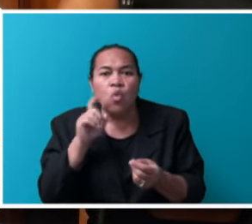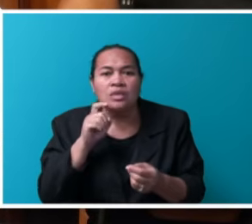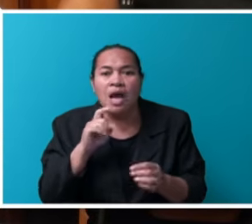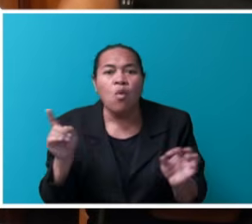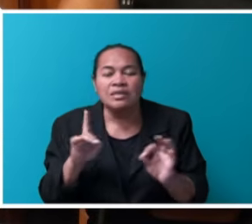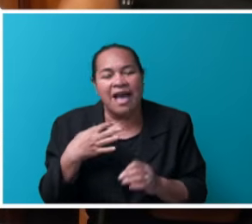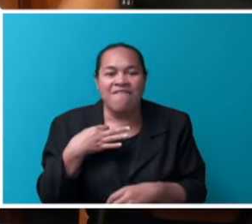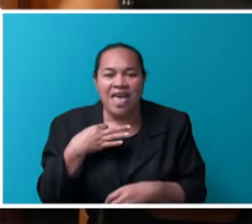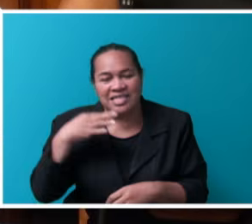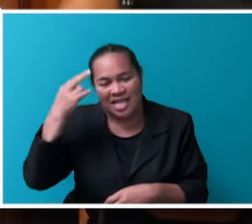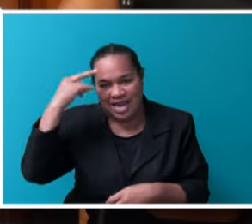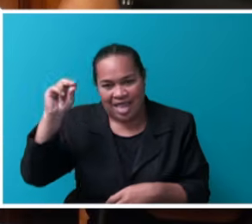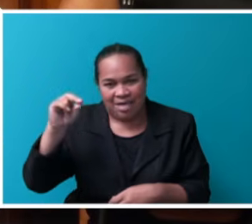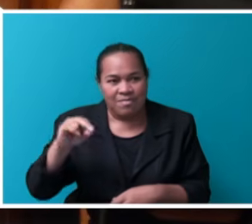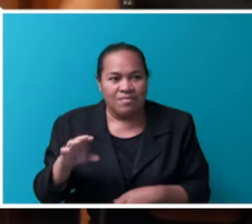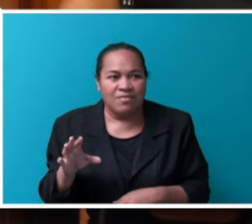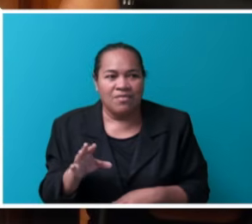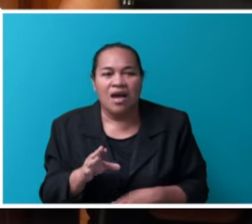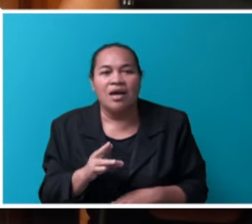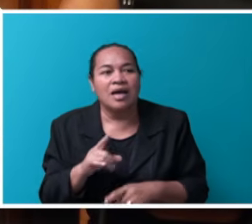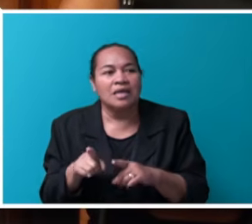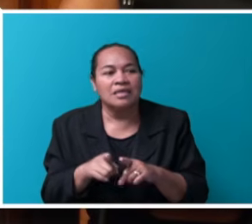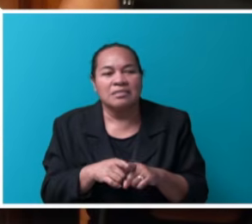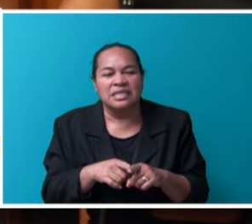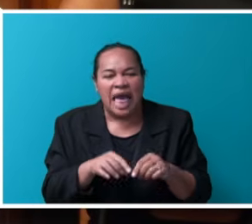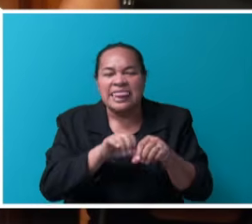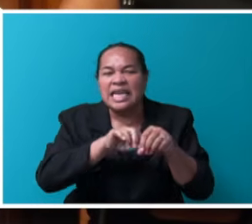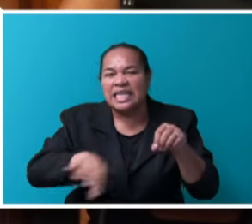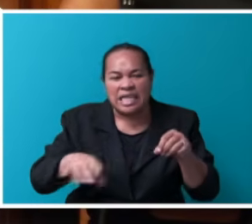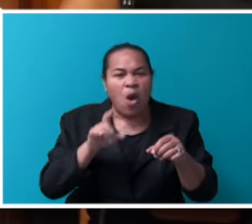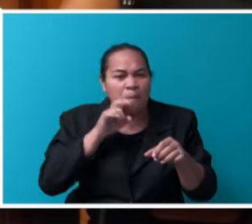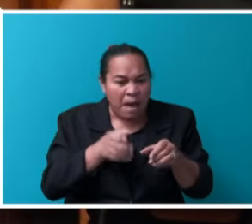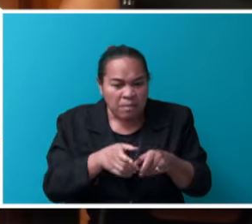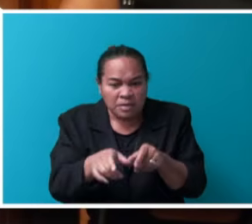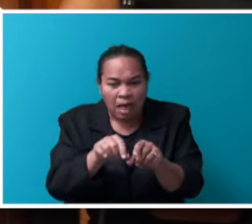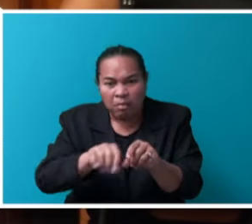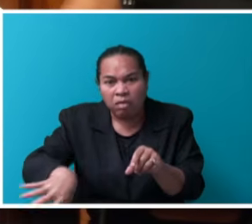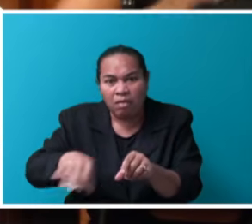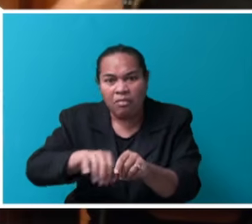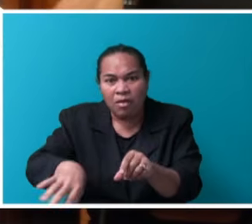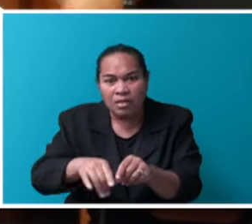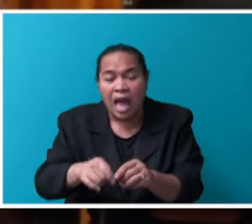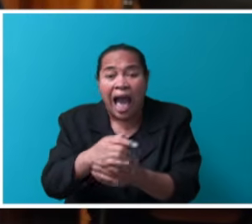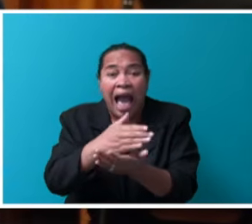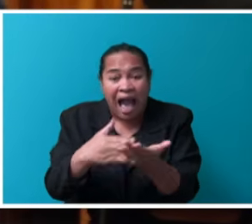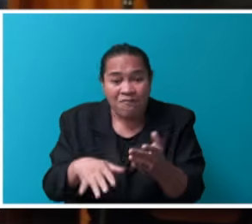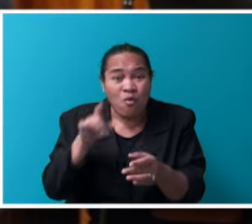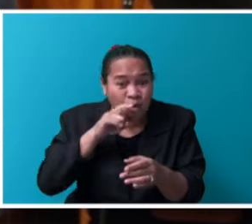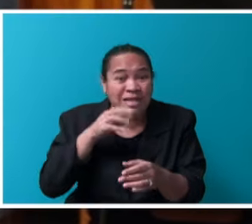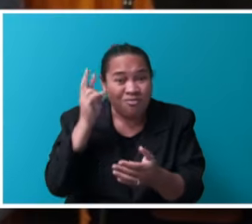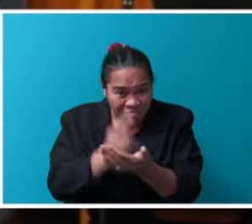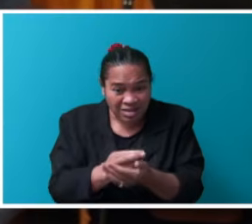name for leaks from water pipes. In other words, half of all the water that is